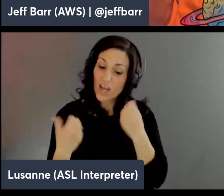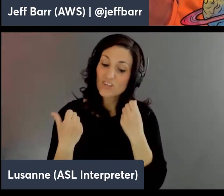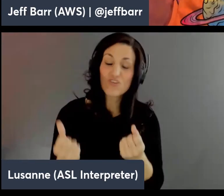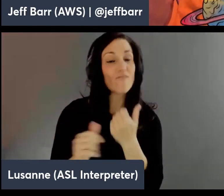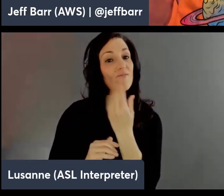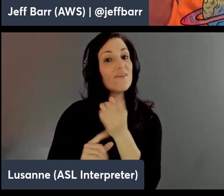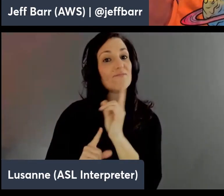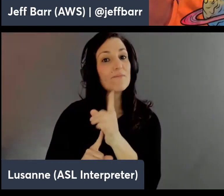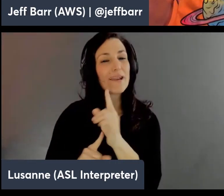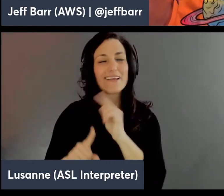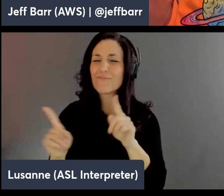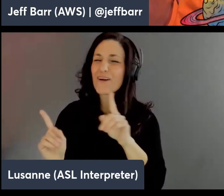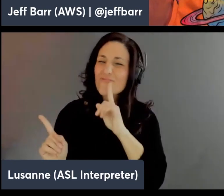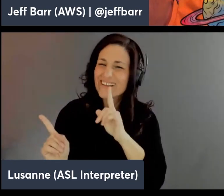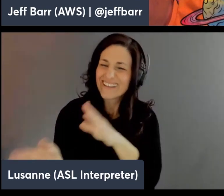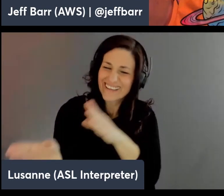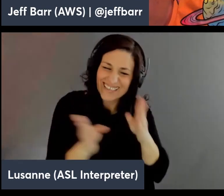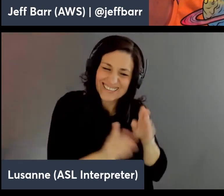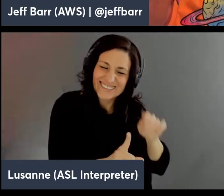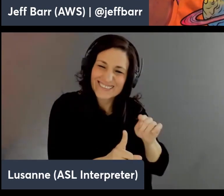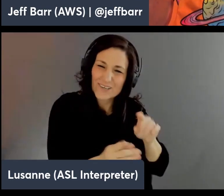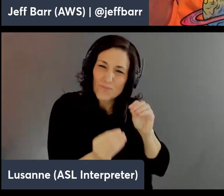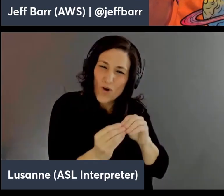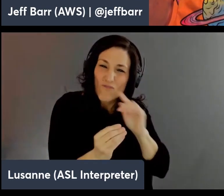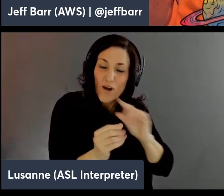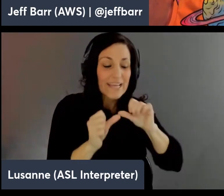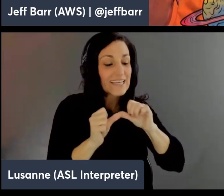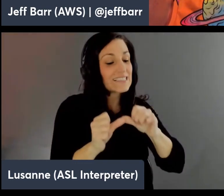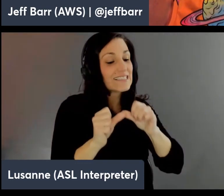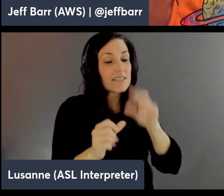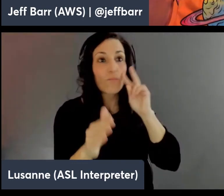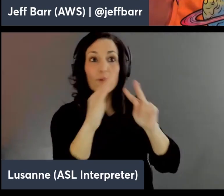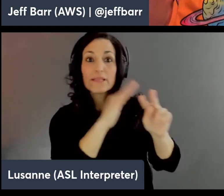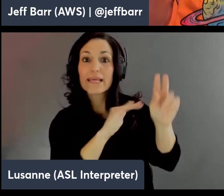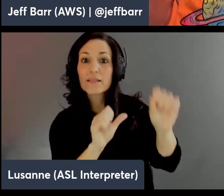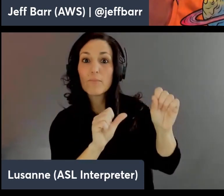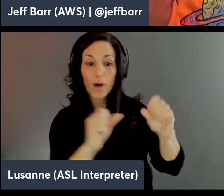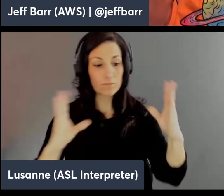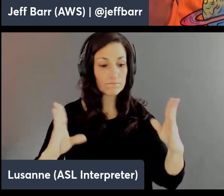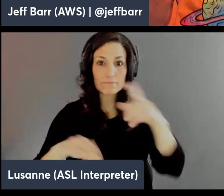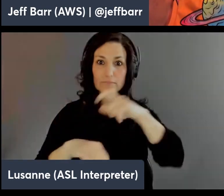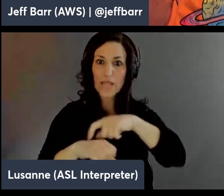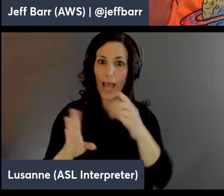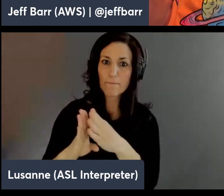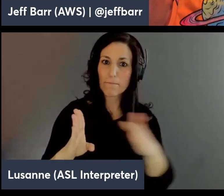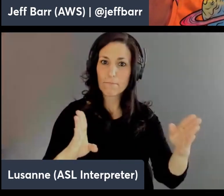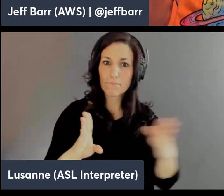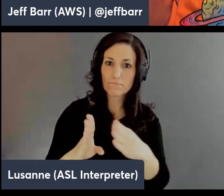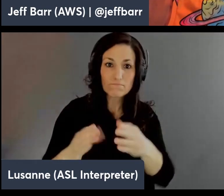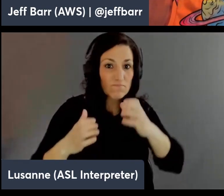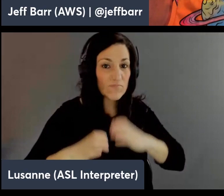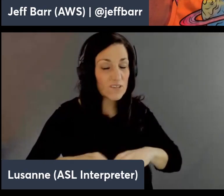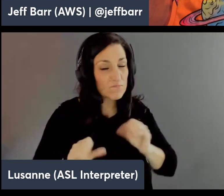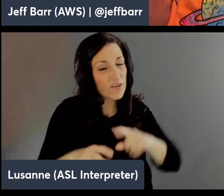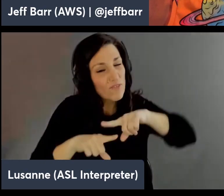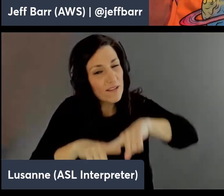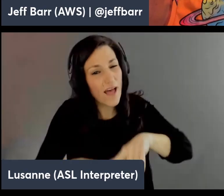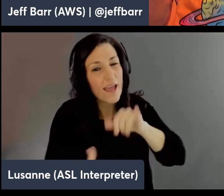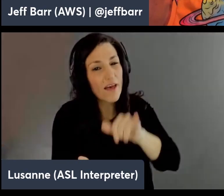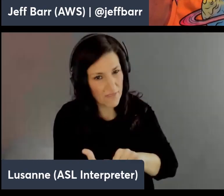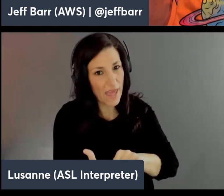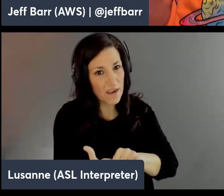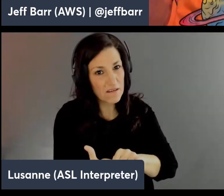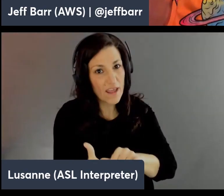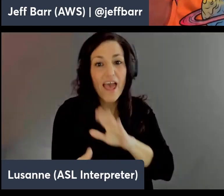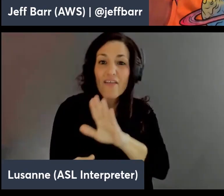about really trying to make sure that there is a very consistent and predictable band where the customers can rely on and they can meet their customer SLA. That